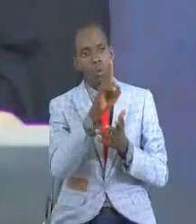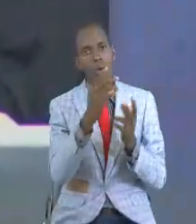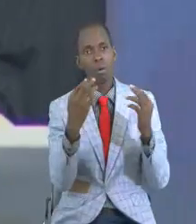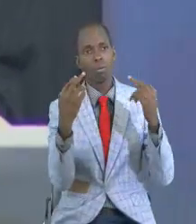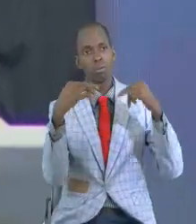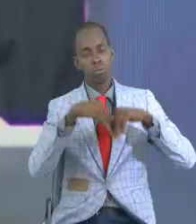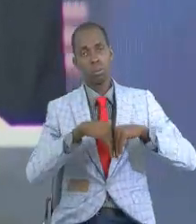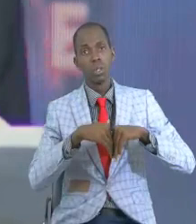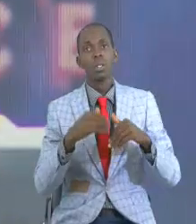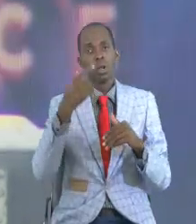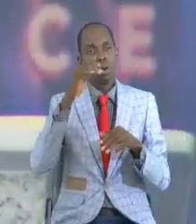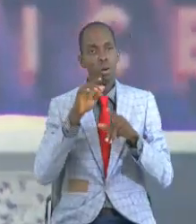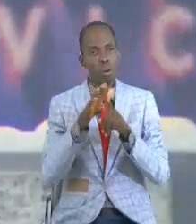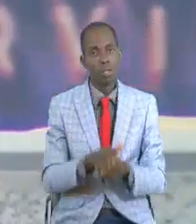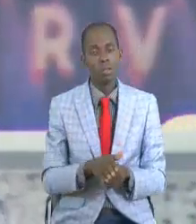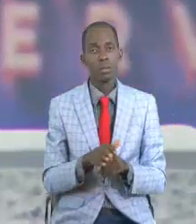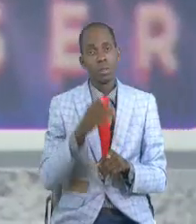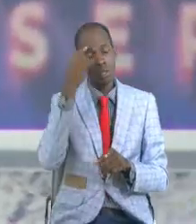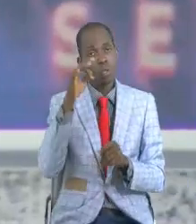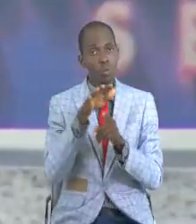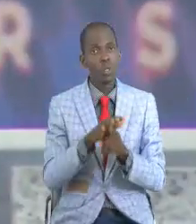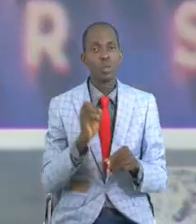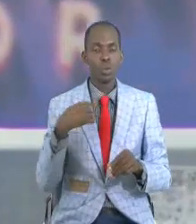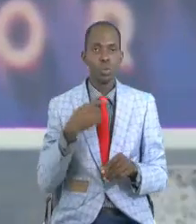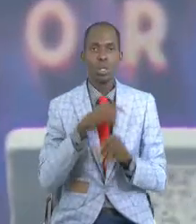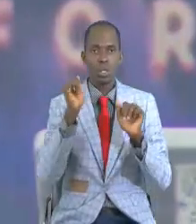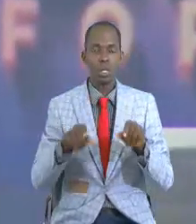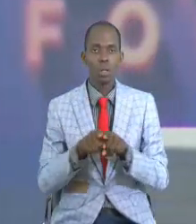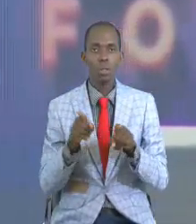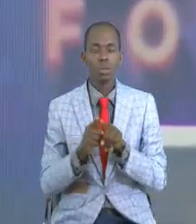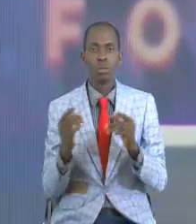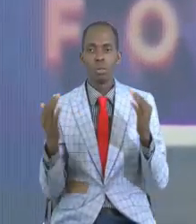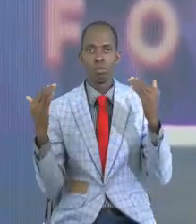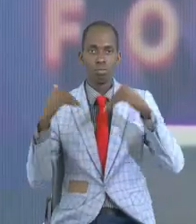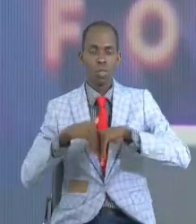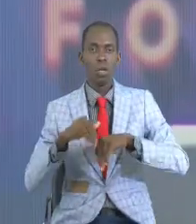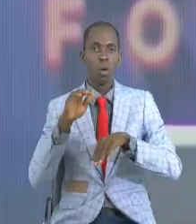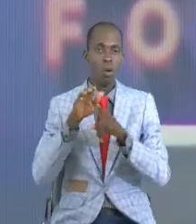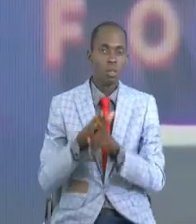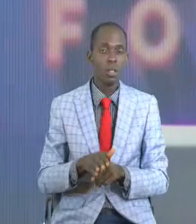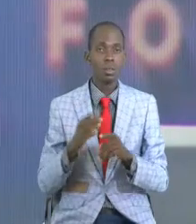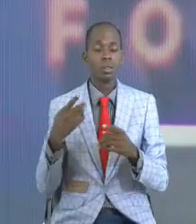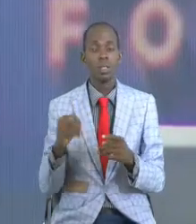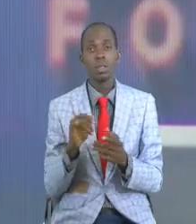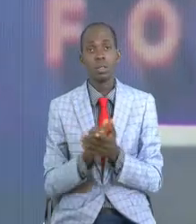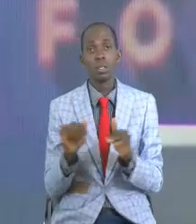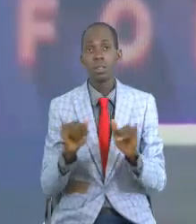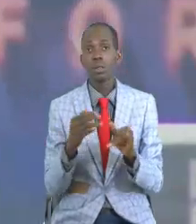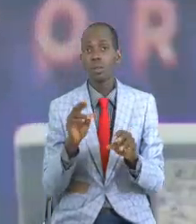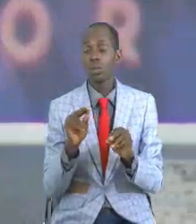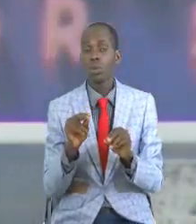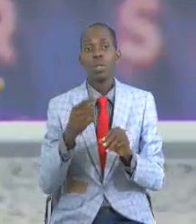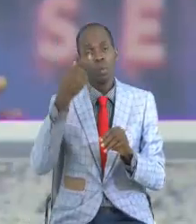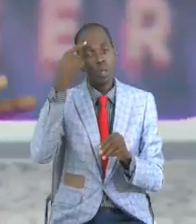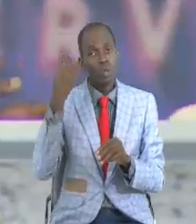pressure, so we can collapse under pressure. No, you can't do that. It's a better priesthood, it's a better ministry, and it's